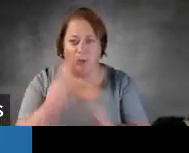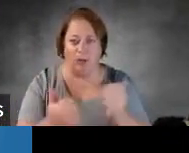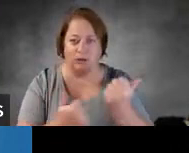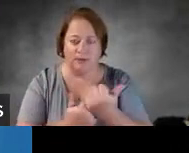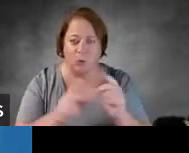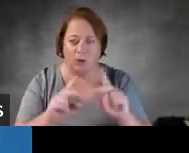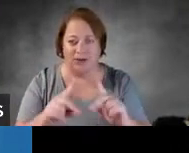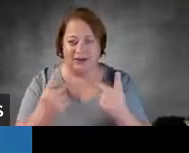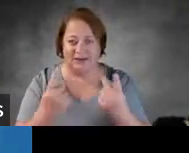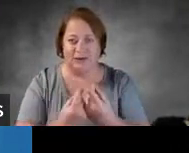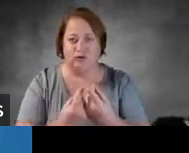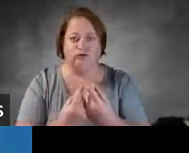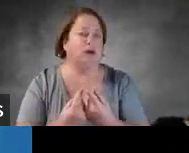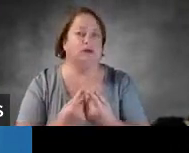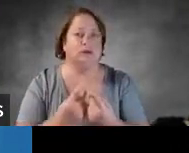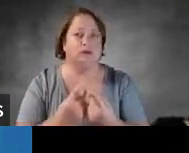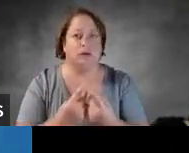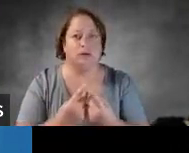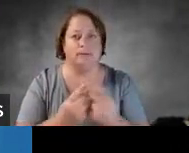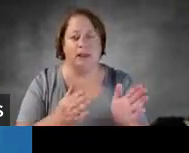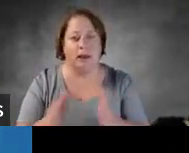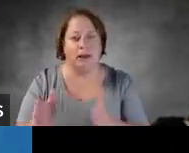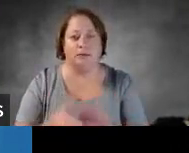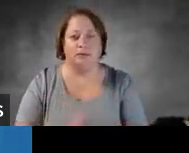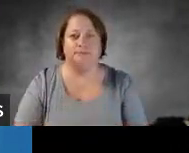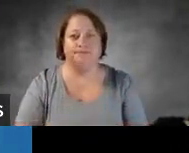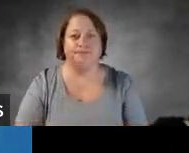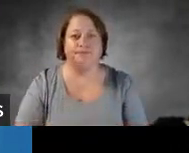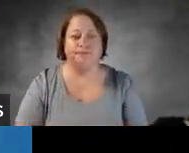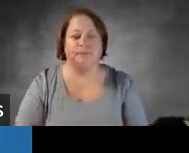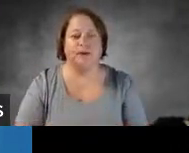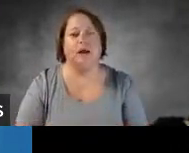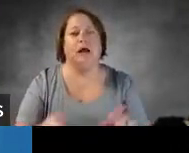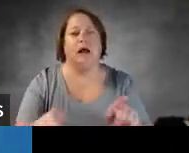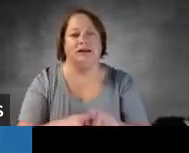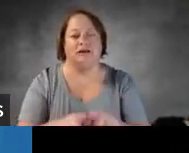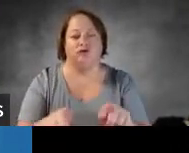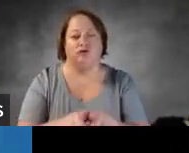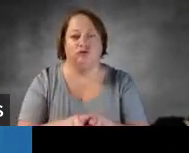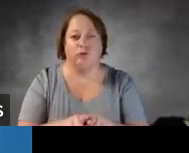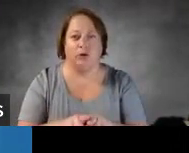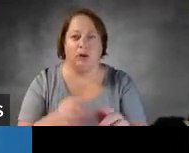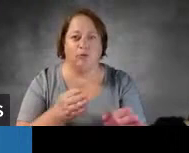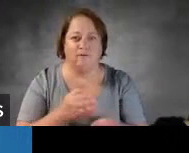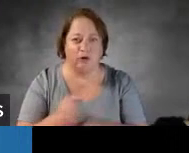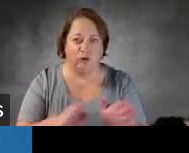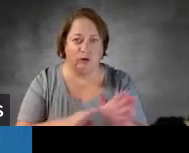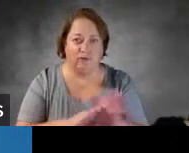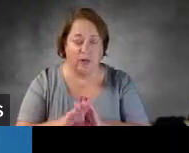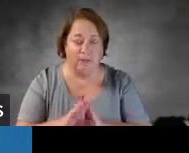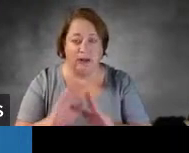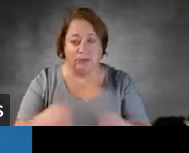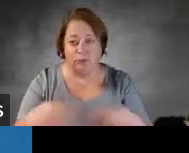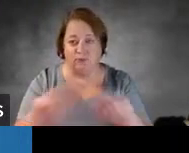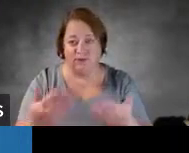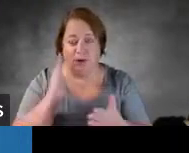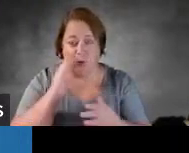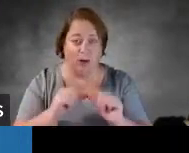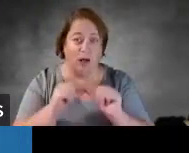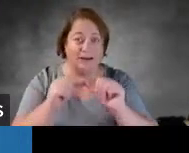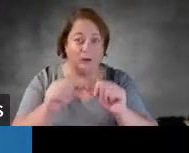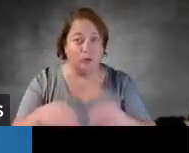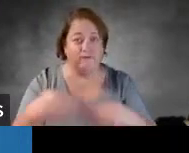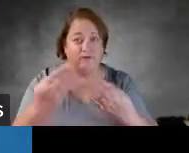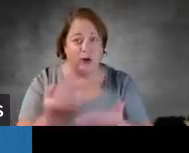the district's adopted delivery model. An additional professional development has been provided and will continue to be provided as